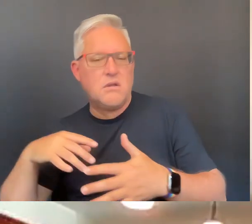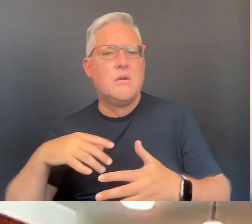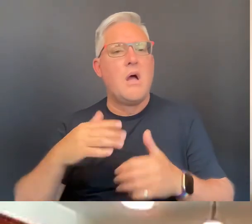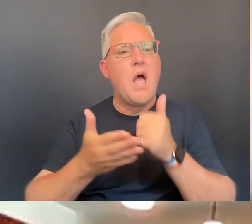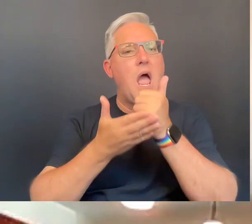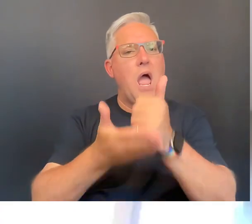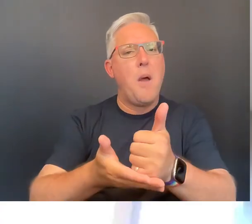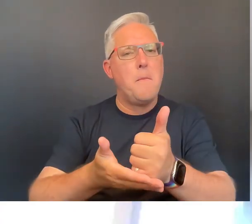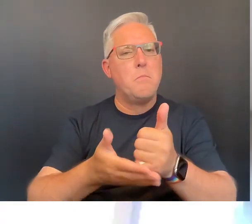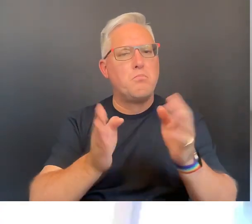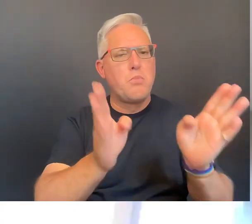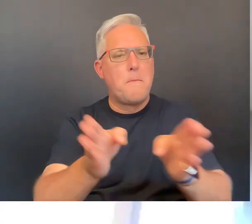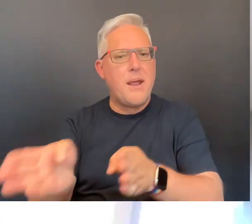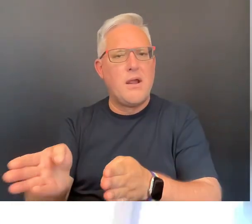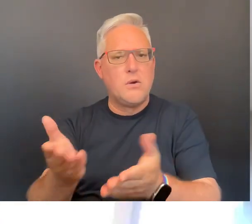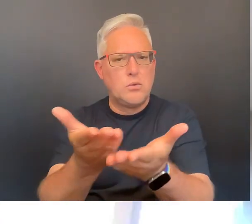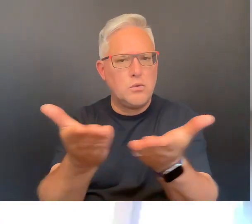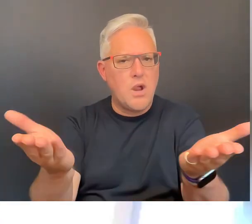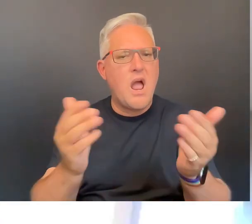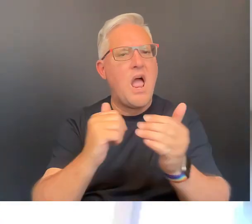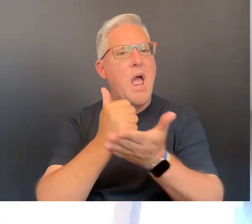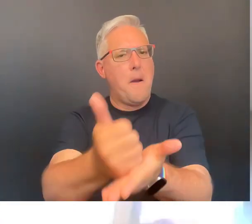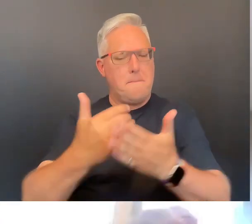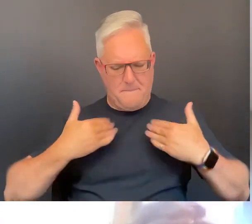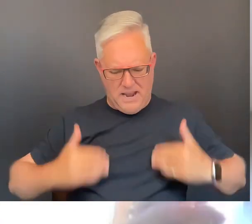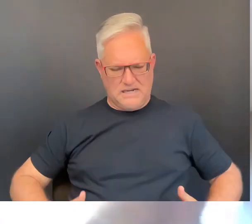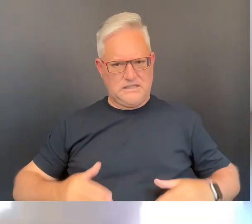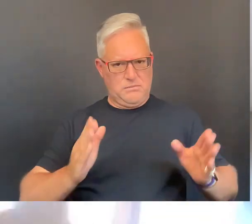prepare your bodies. And then